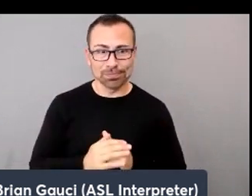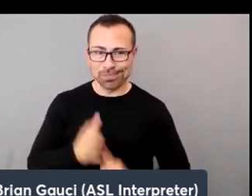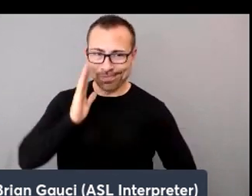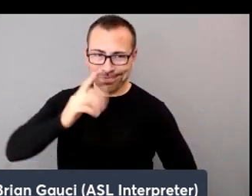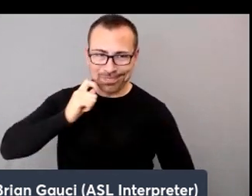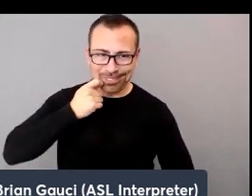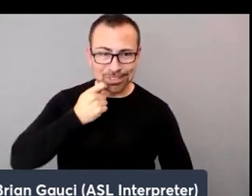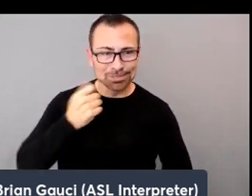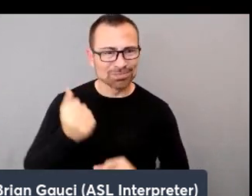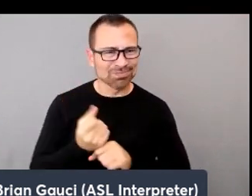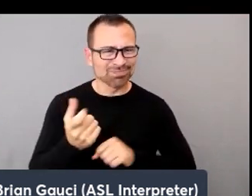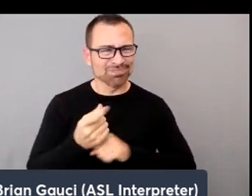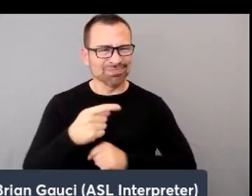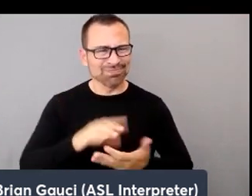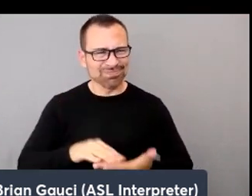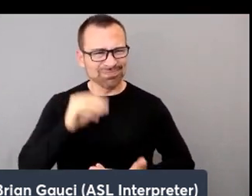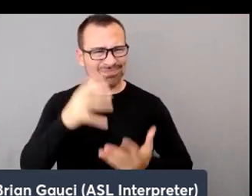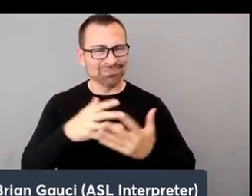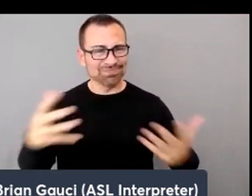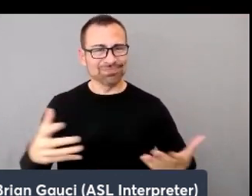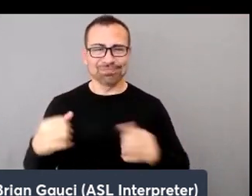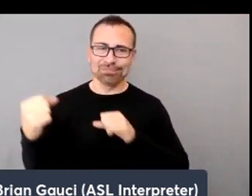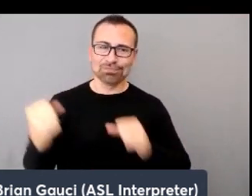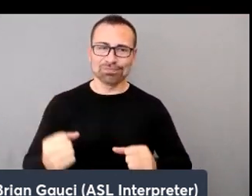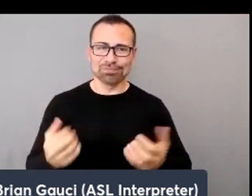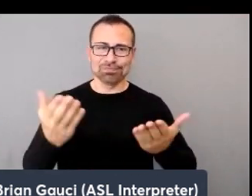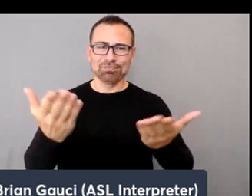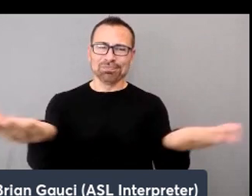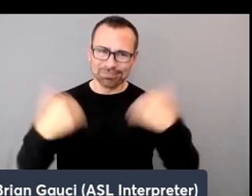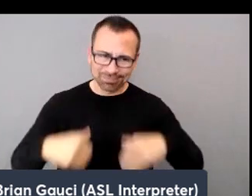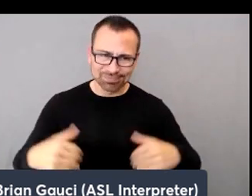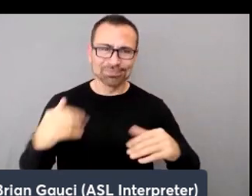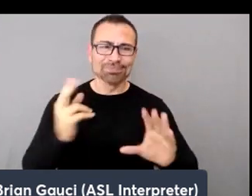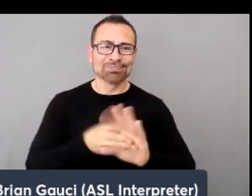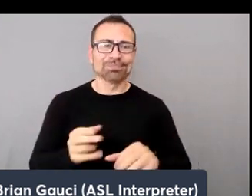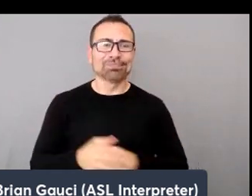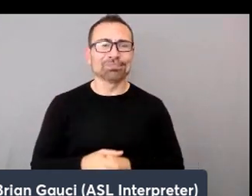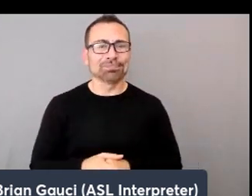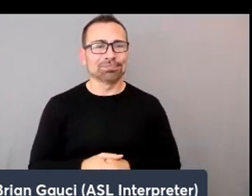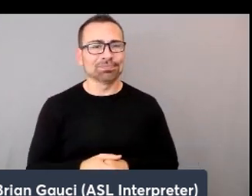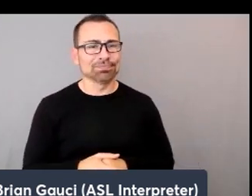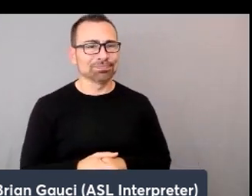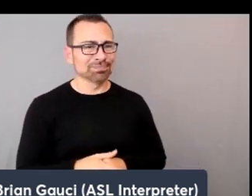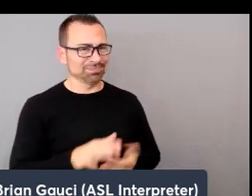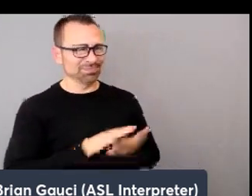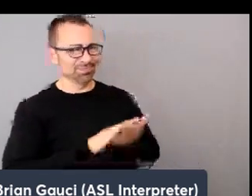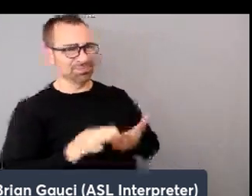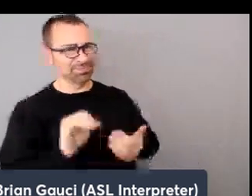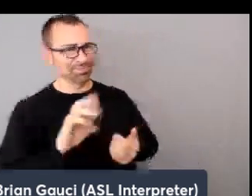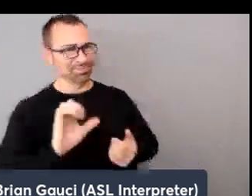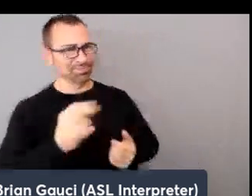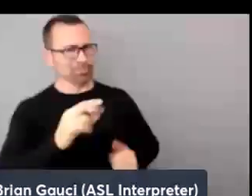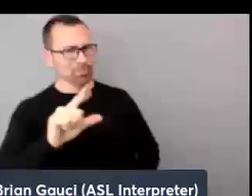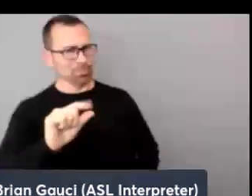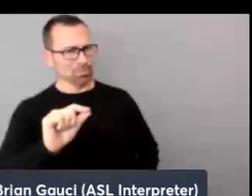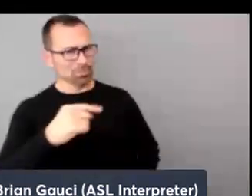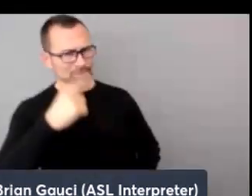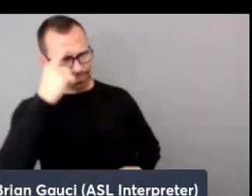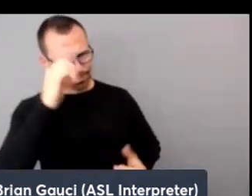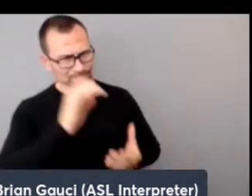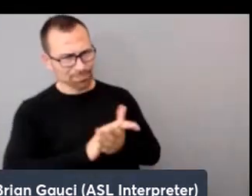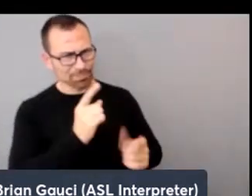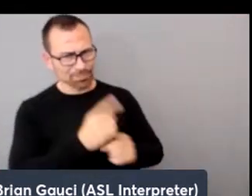during that conference. I strongly recommend everyone joins. Nice. March 20th, I believe, right, is the date for that.